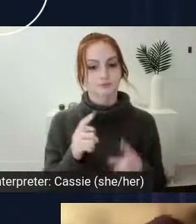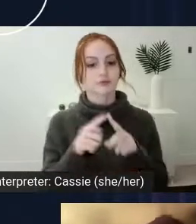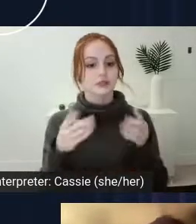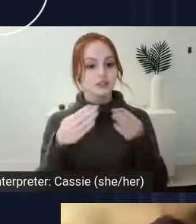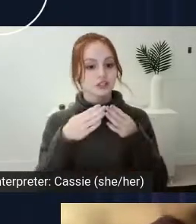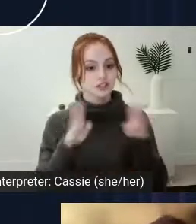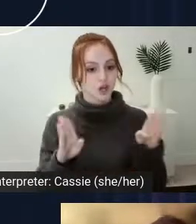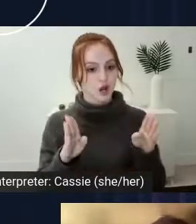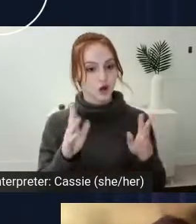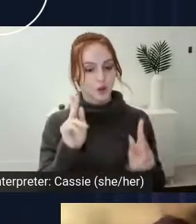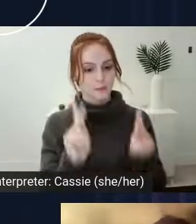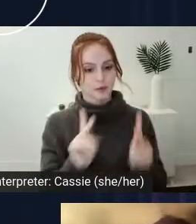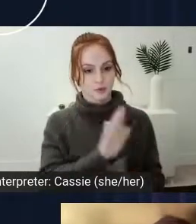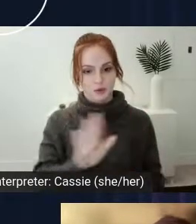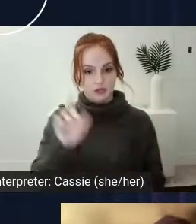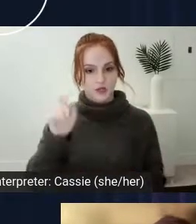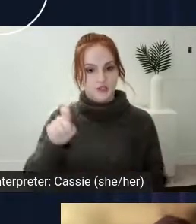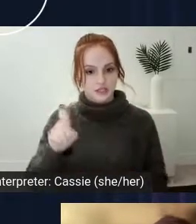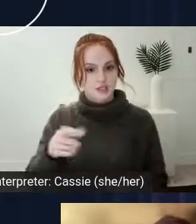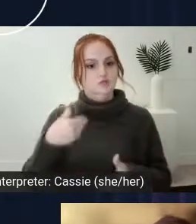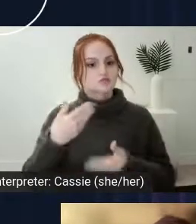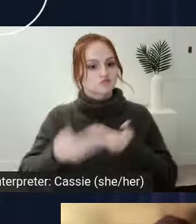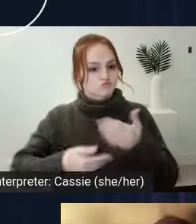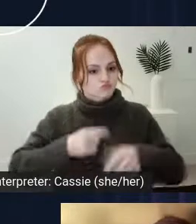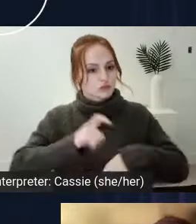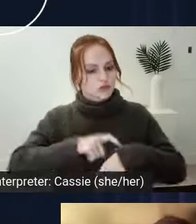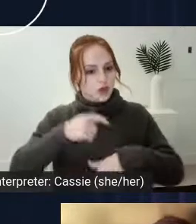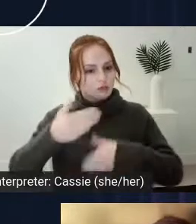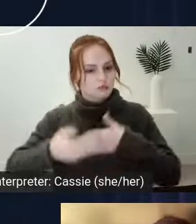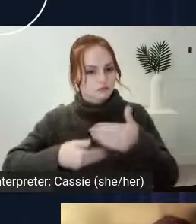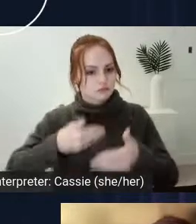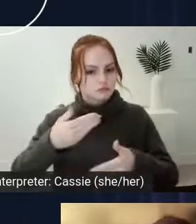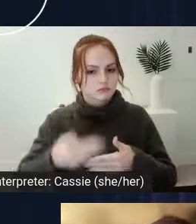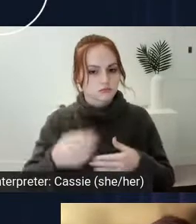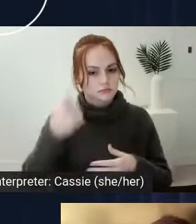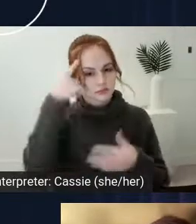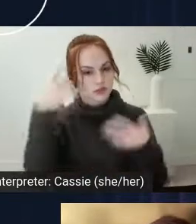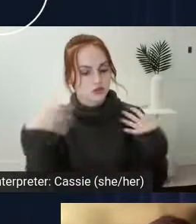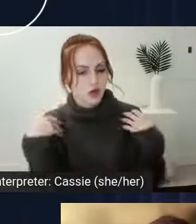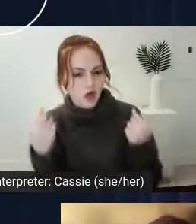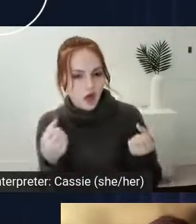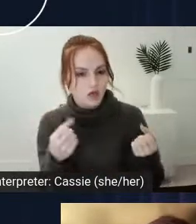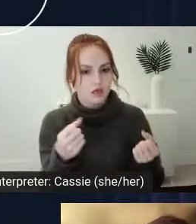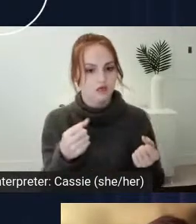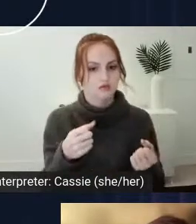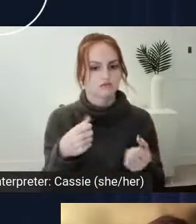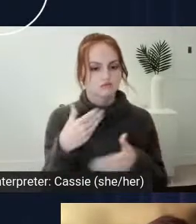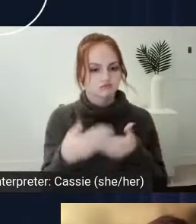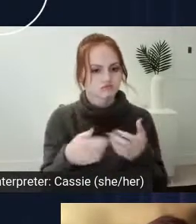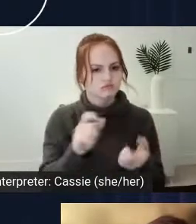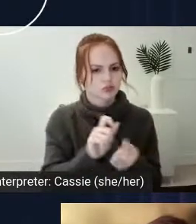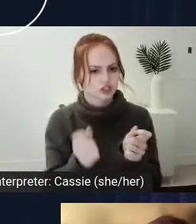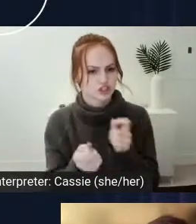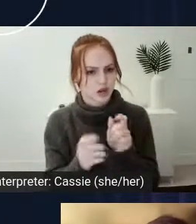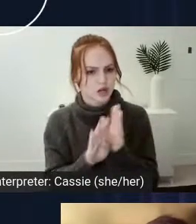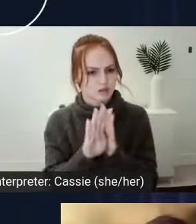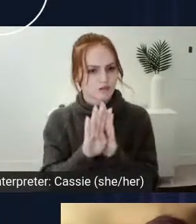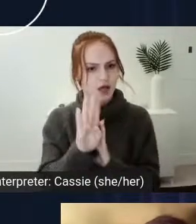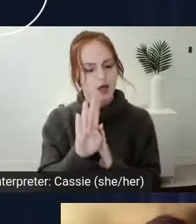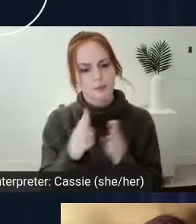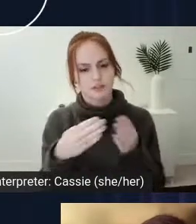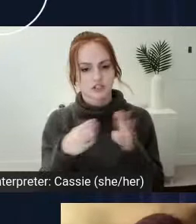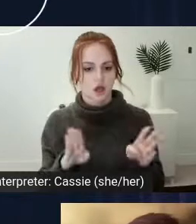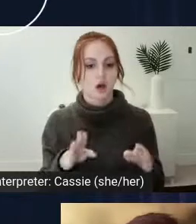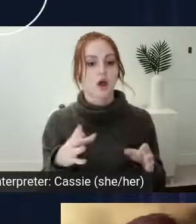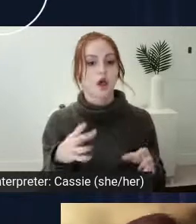time regarding behavioral and mental health care, I think, have changed, and then in general, and then also related to the individual themselves will change